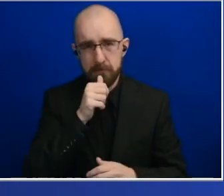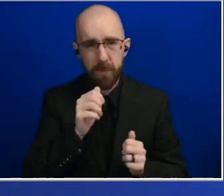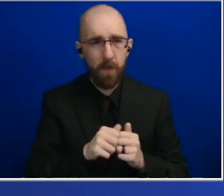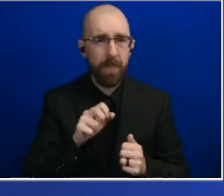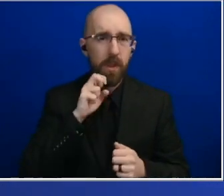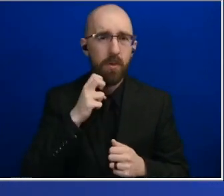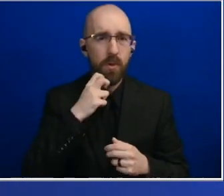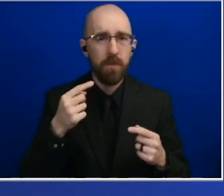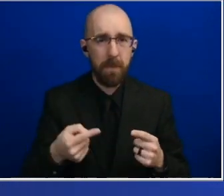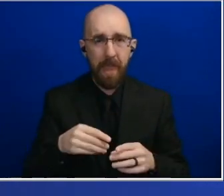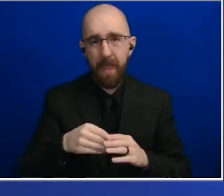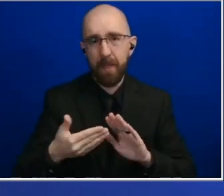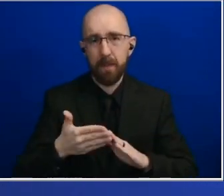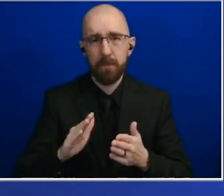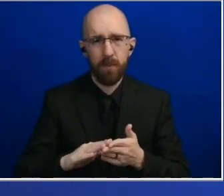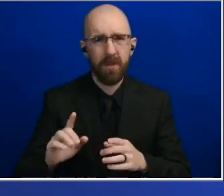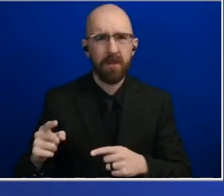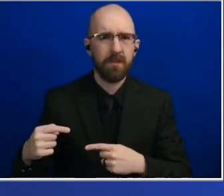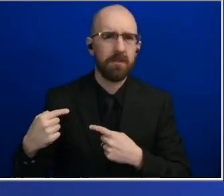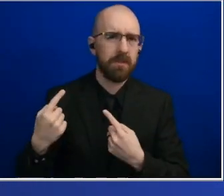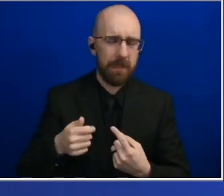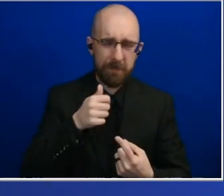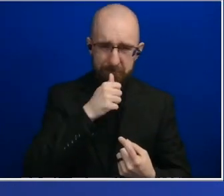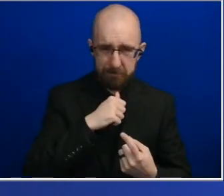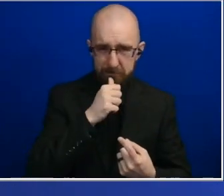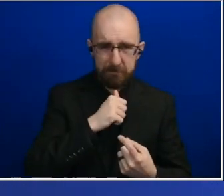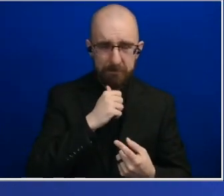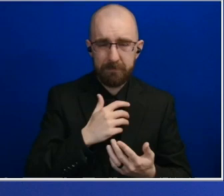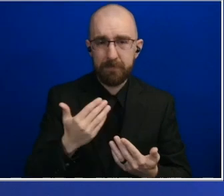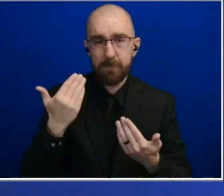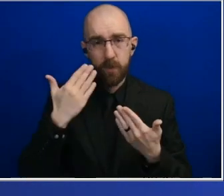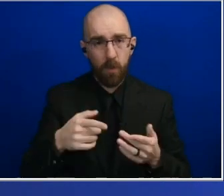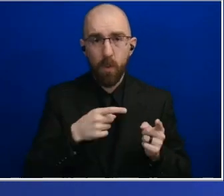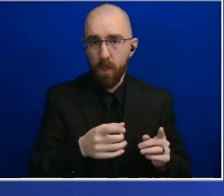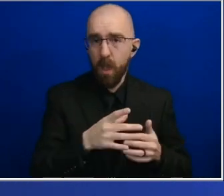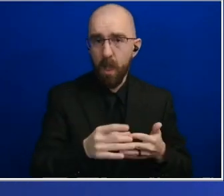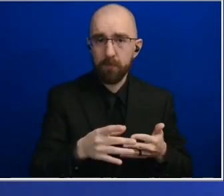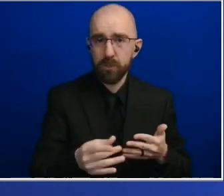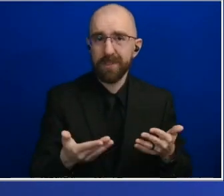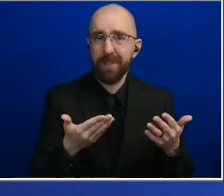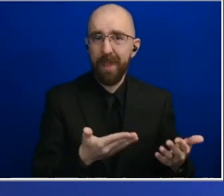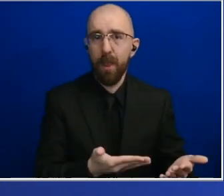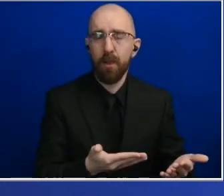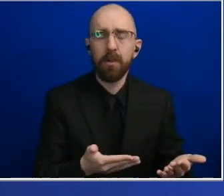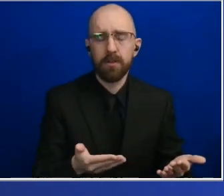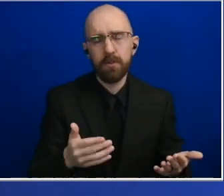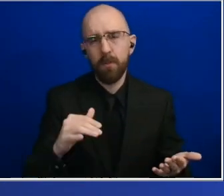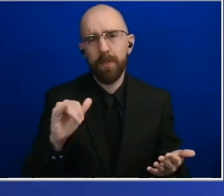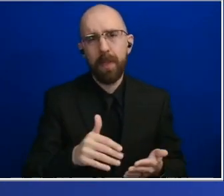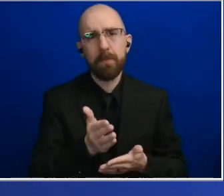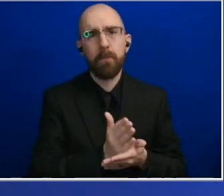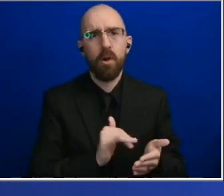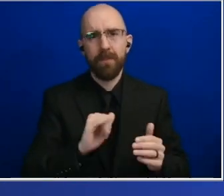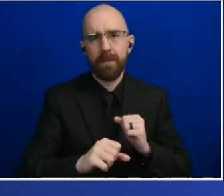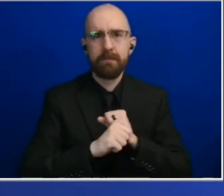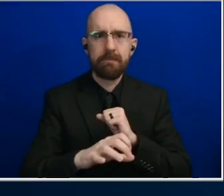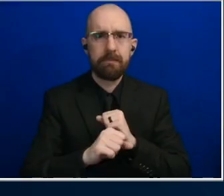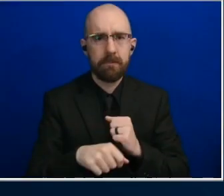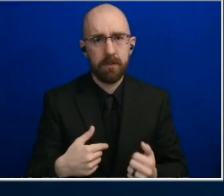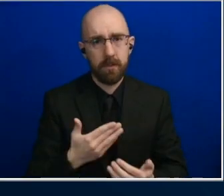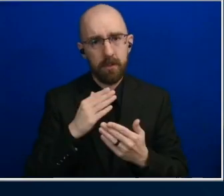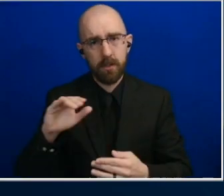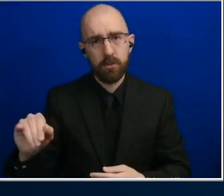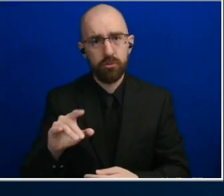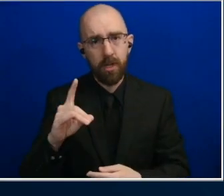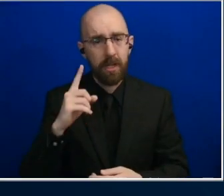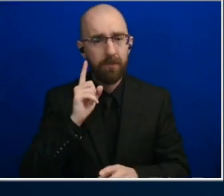for so long, and just don't know that this is an option. So that's part of this, and I really thank JD for coming on this to help share